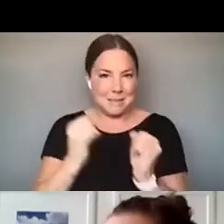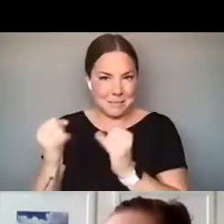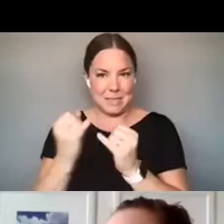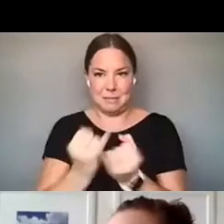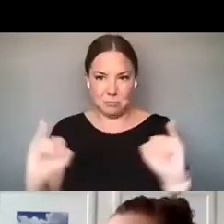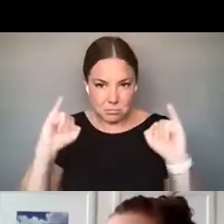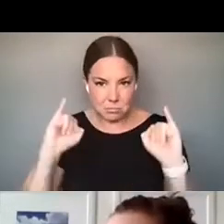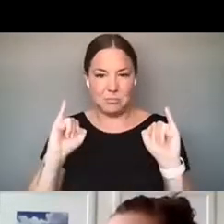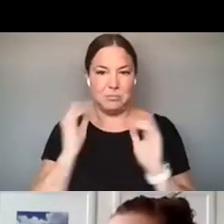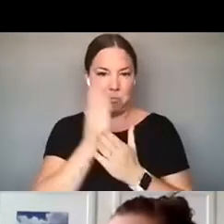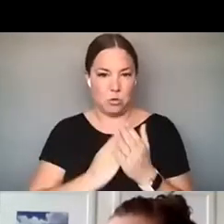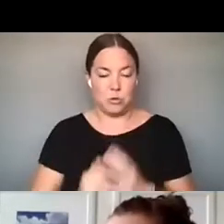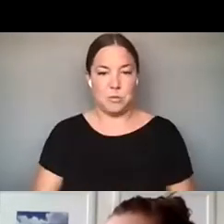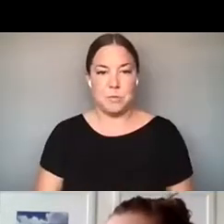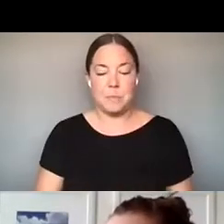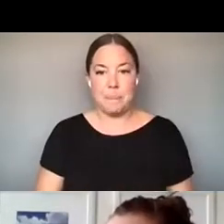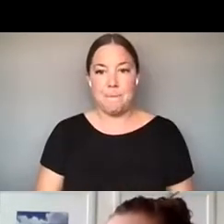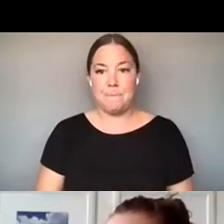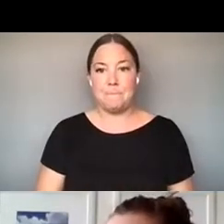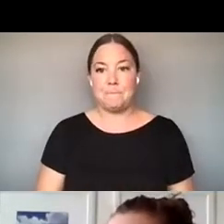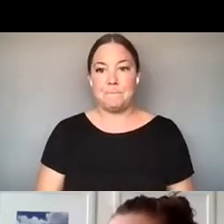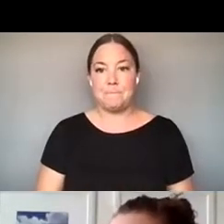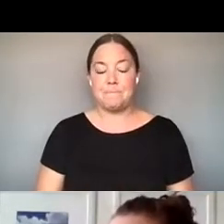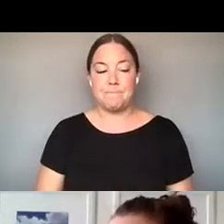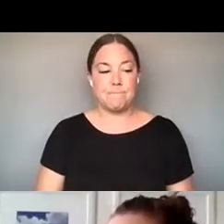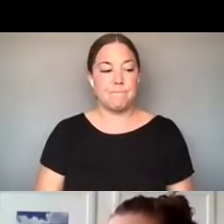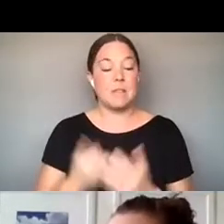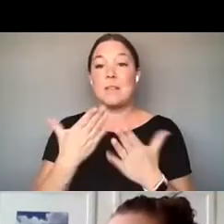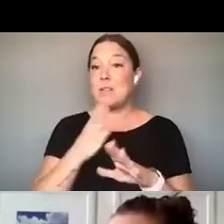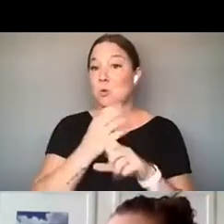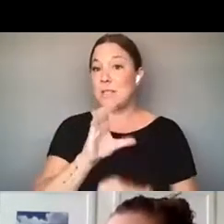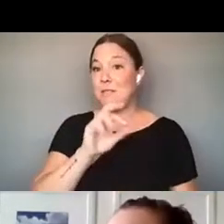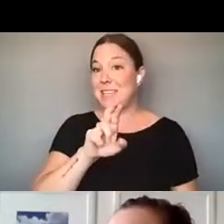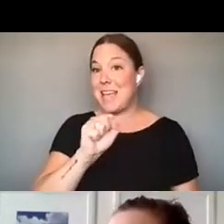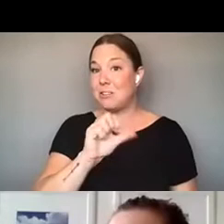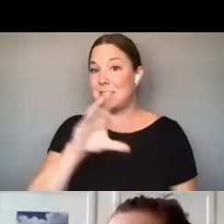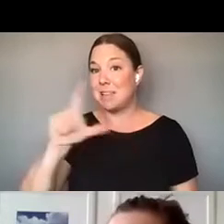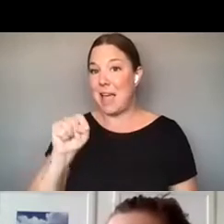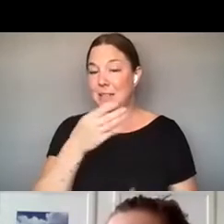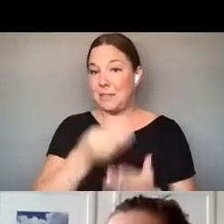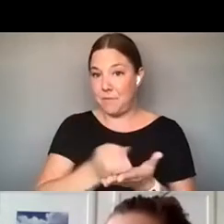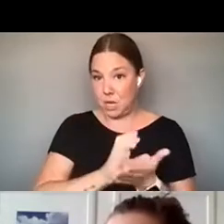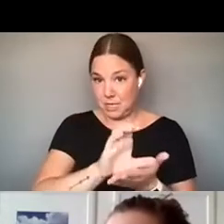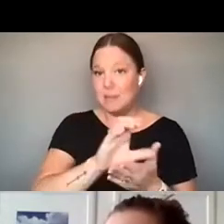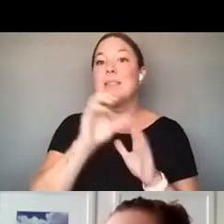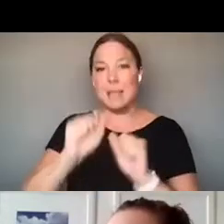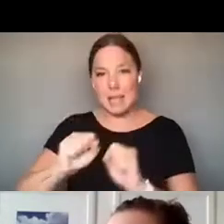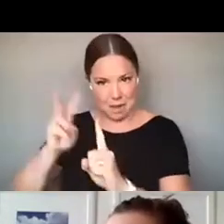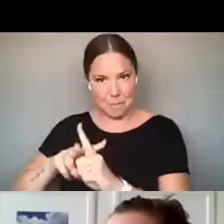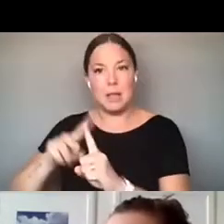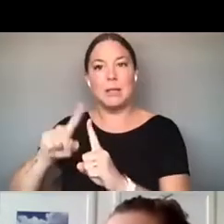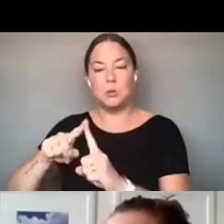Eligible organizations that received CARES Act funding from the NEA may apply to this program